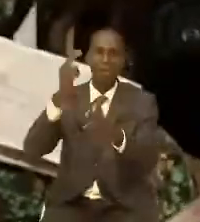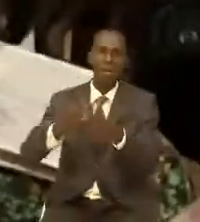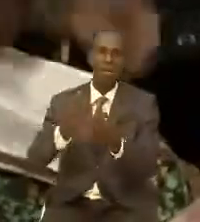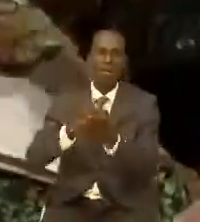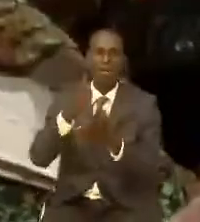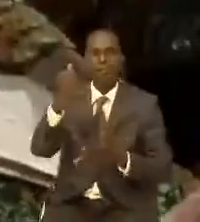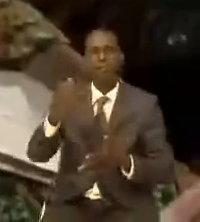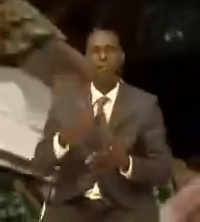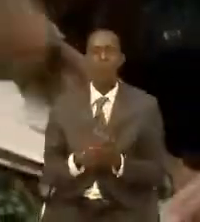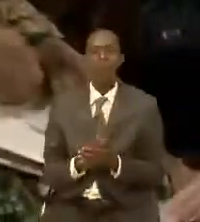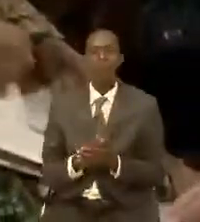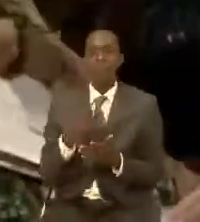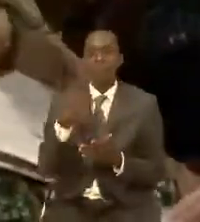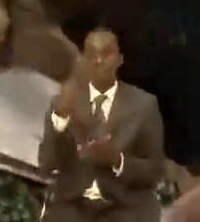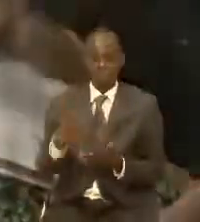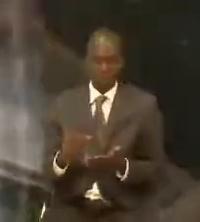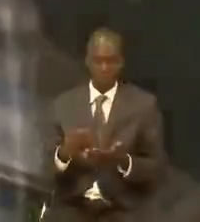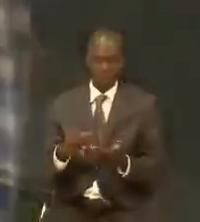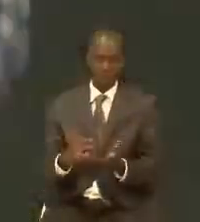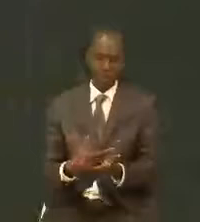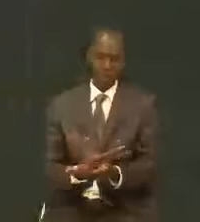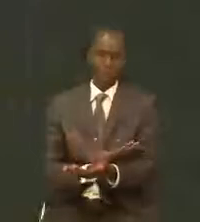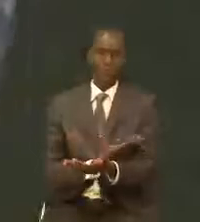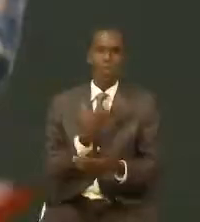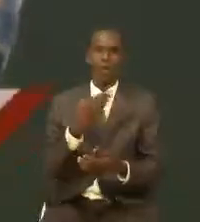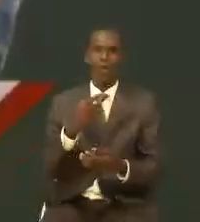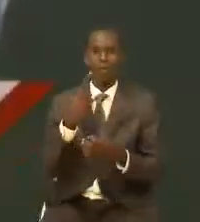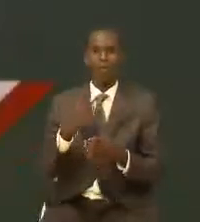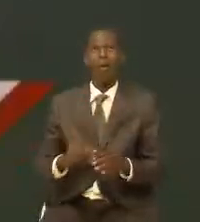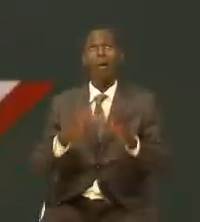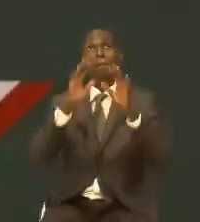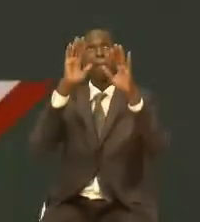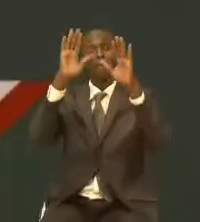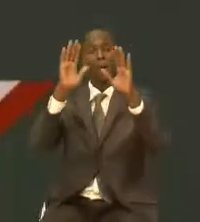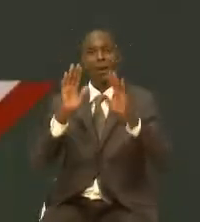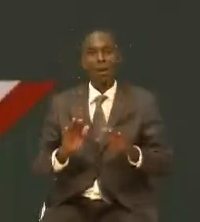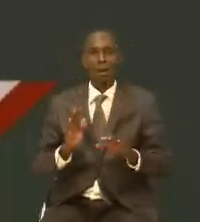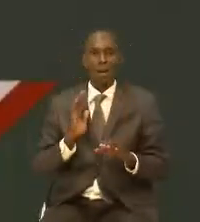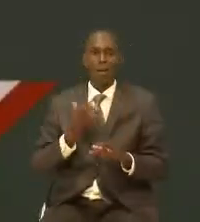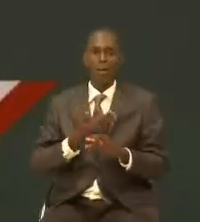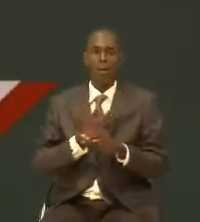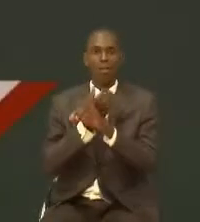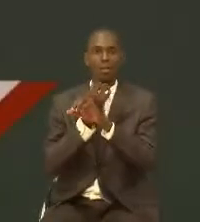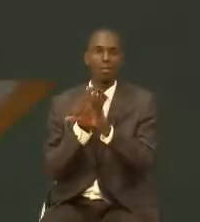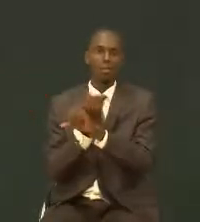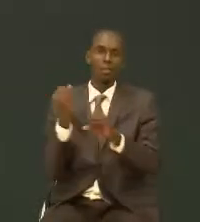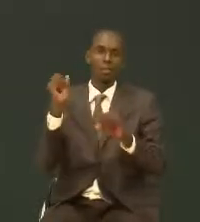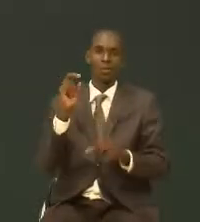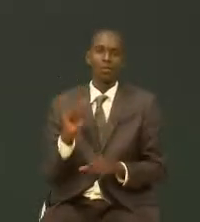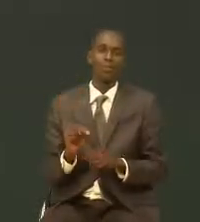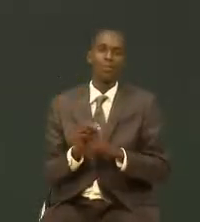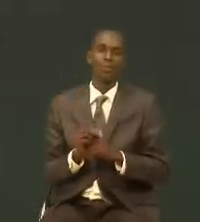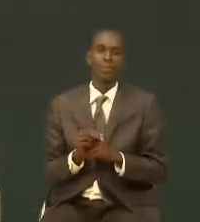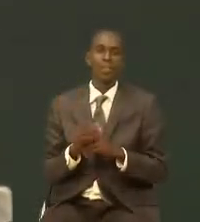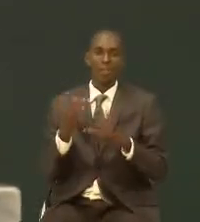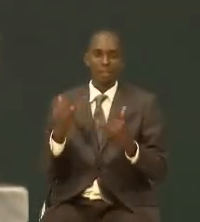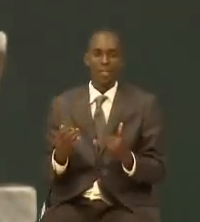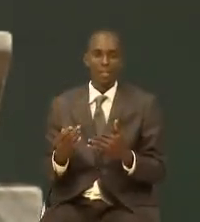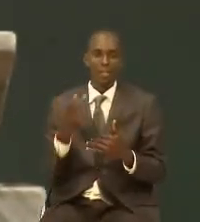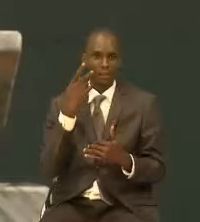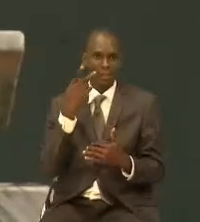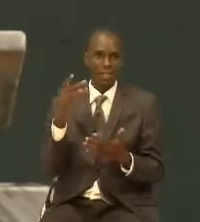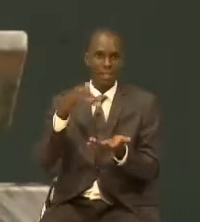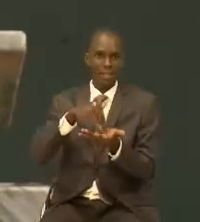impartation of the miracle our salvation i want you to come back to acts chapter